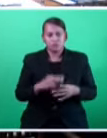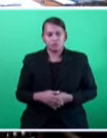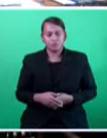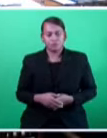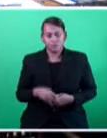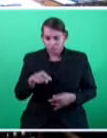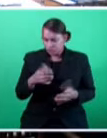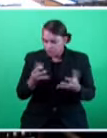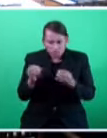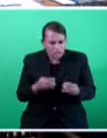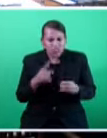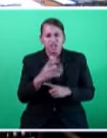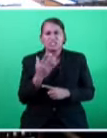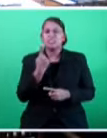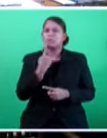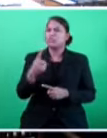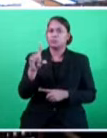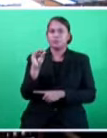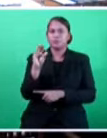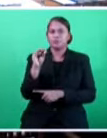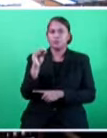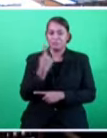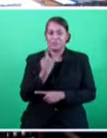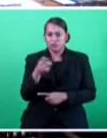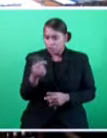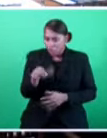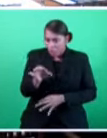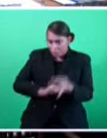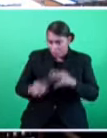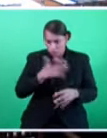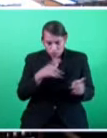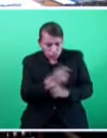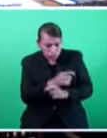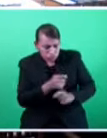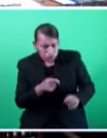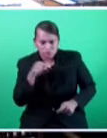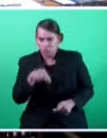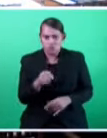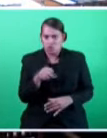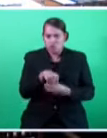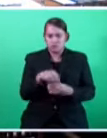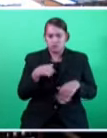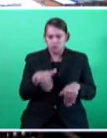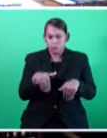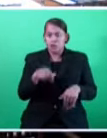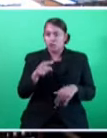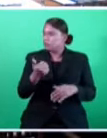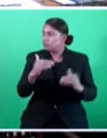of speakers. That's all. So I don't see any problem